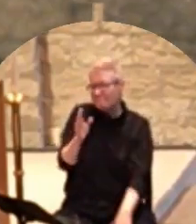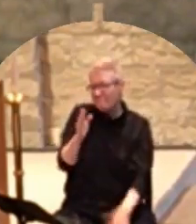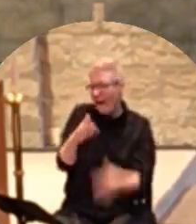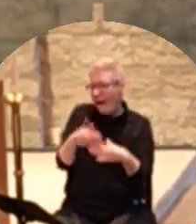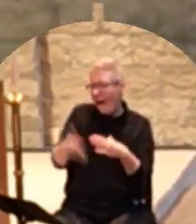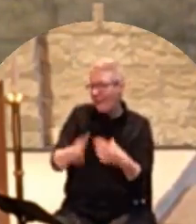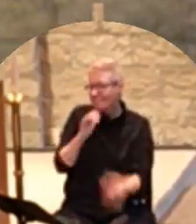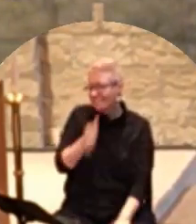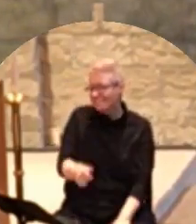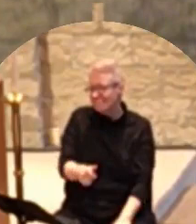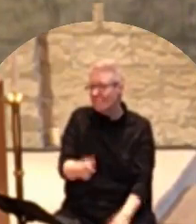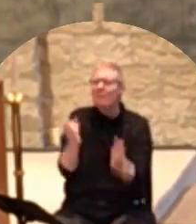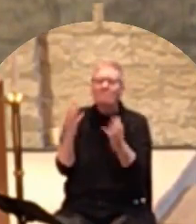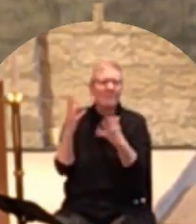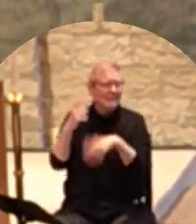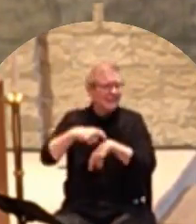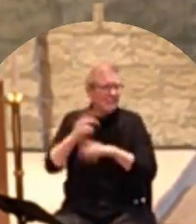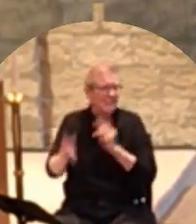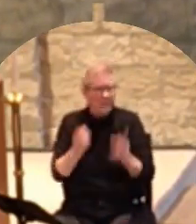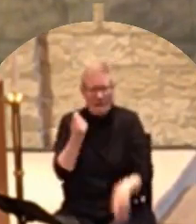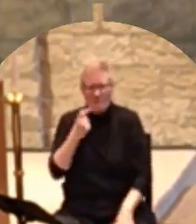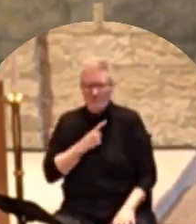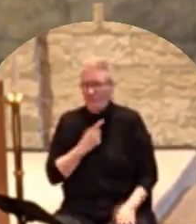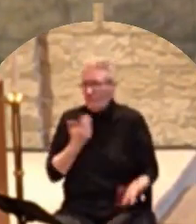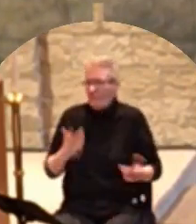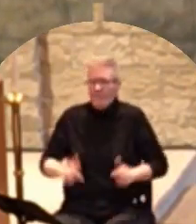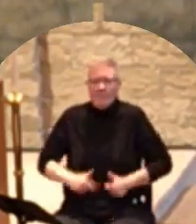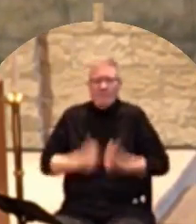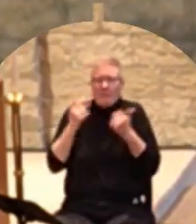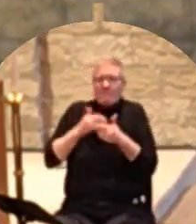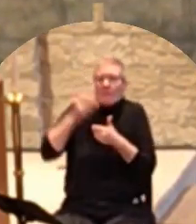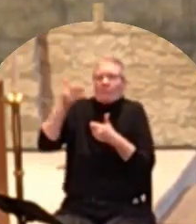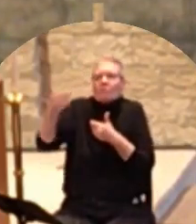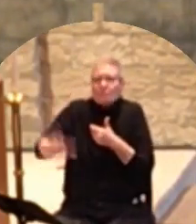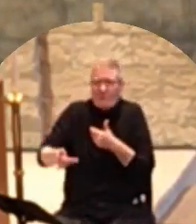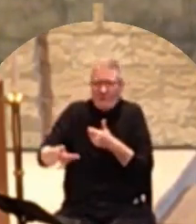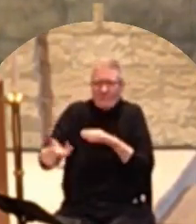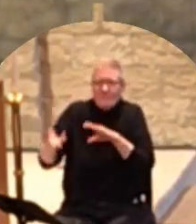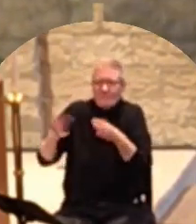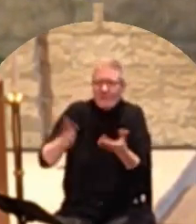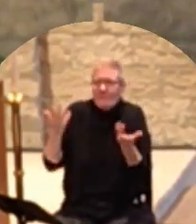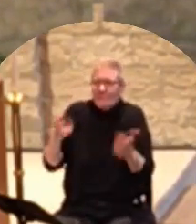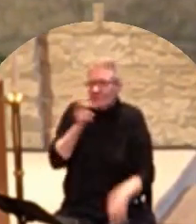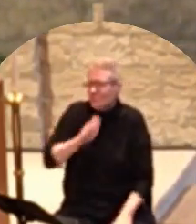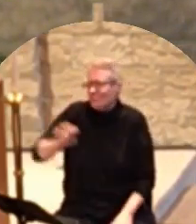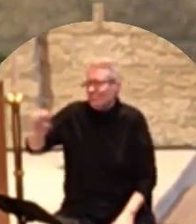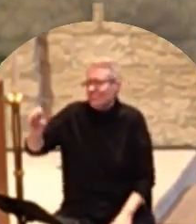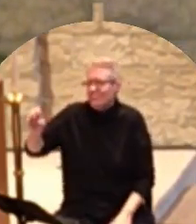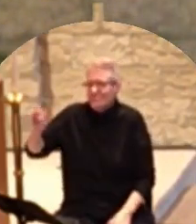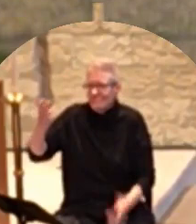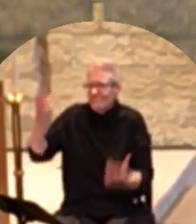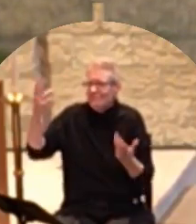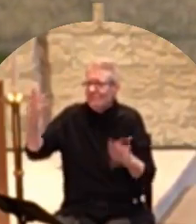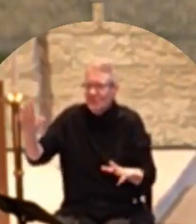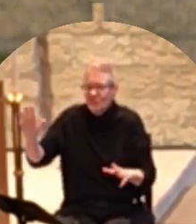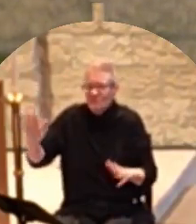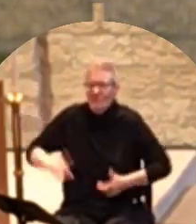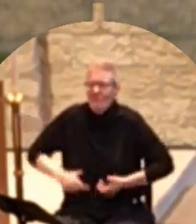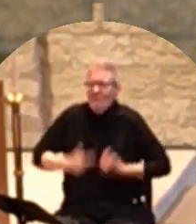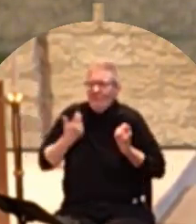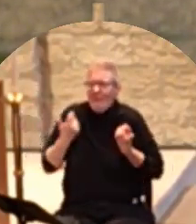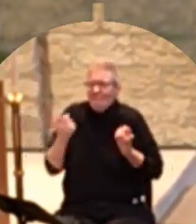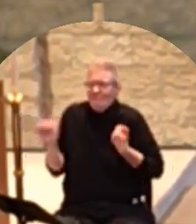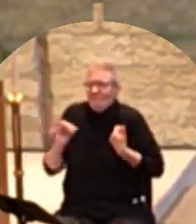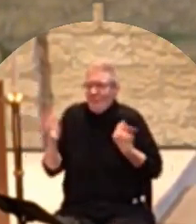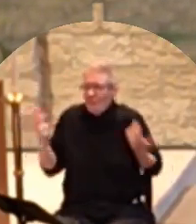other side? Well, I don't know what it's like on the other side. And yet people have said that they have